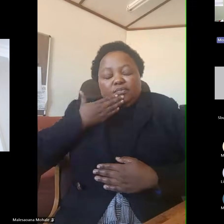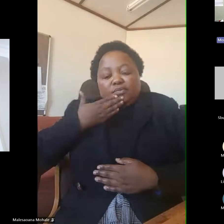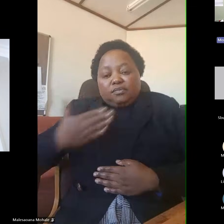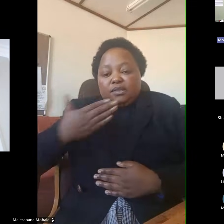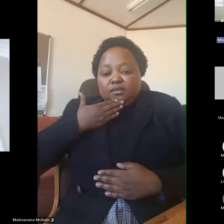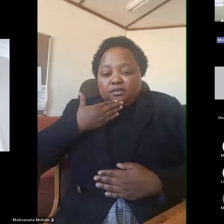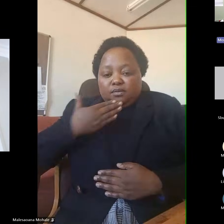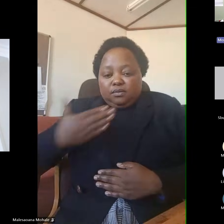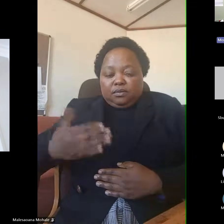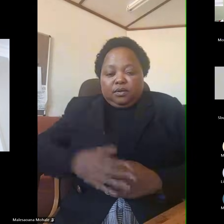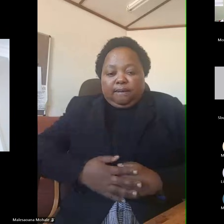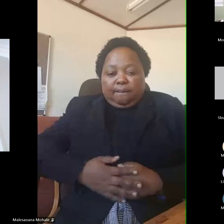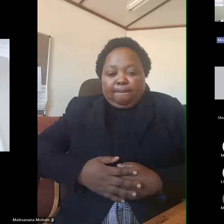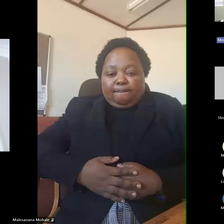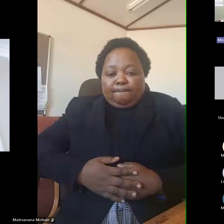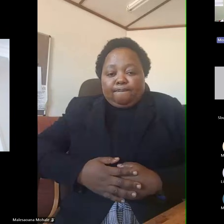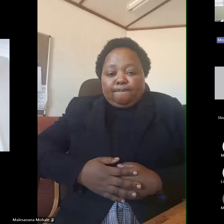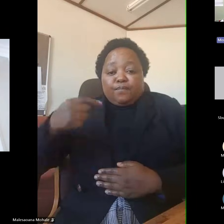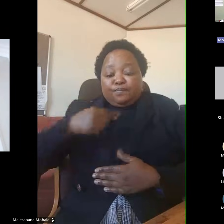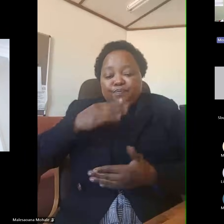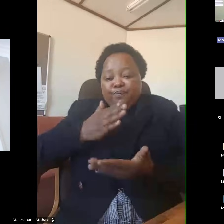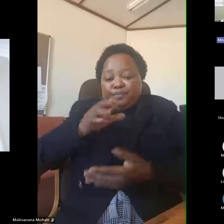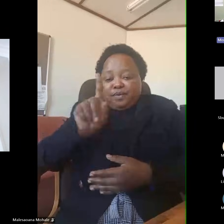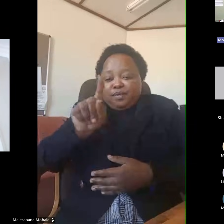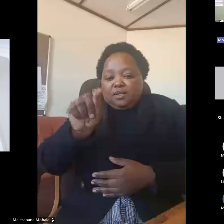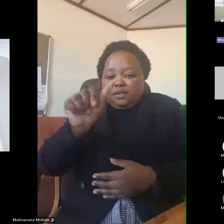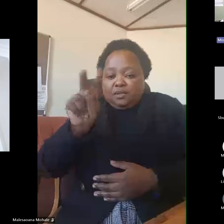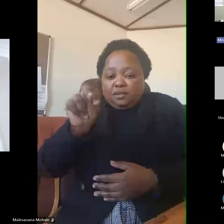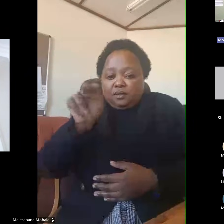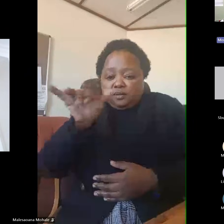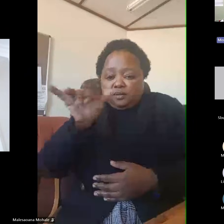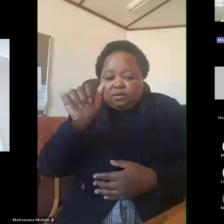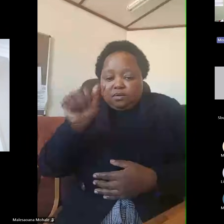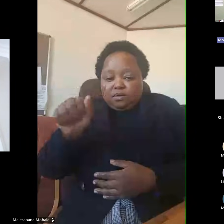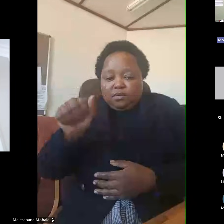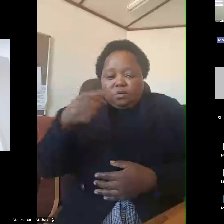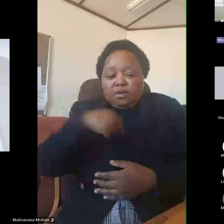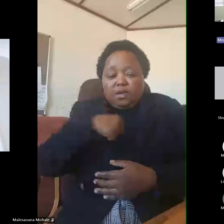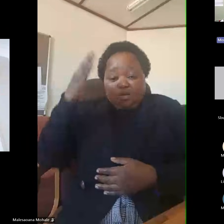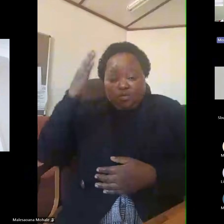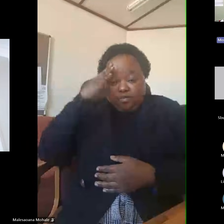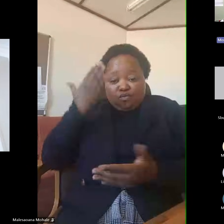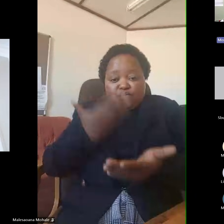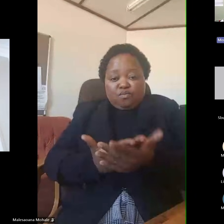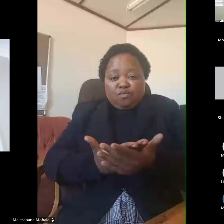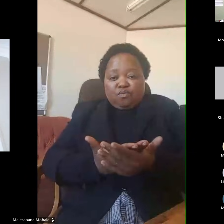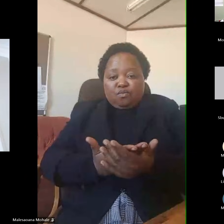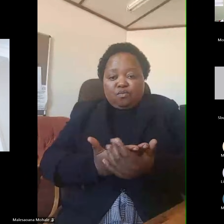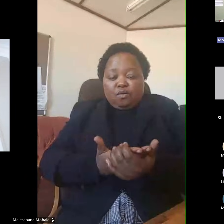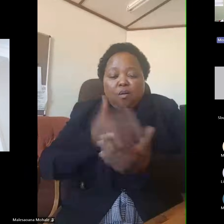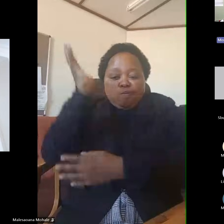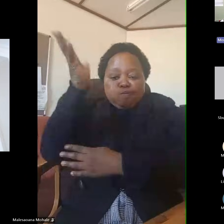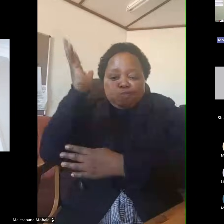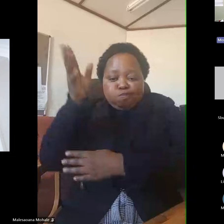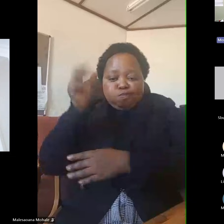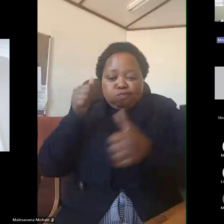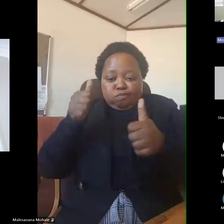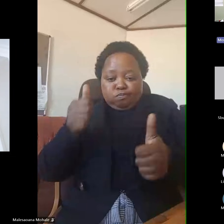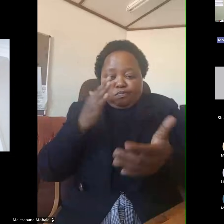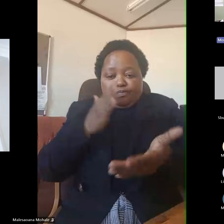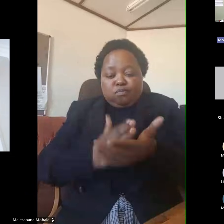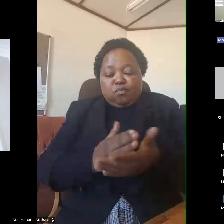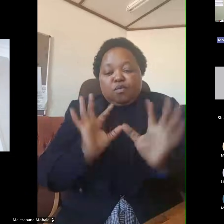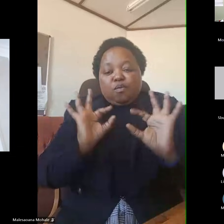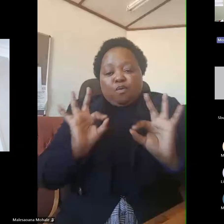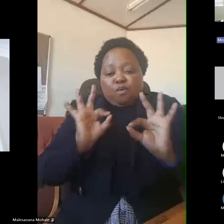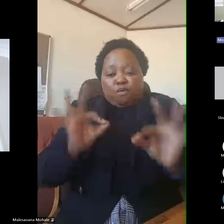I knew that you would set the stage very well and the tone very